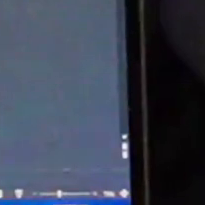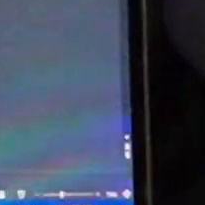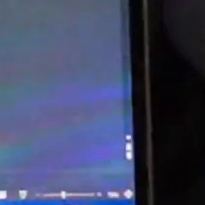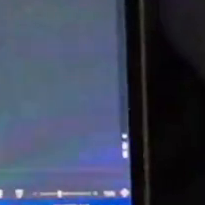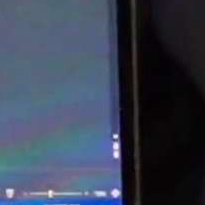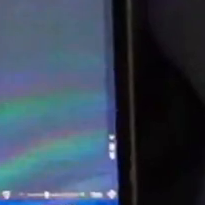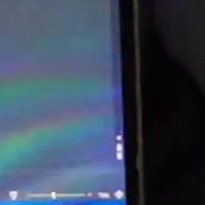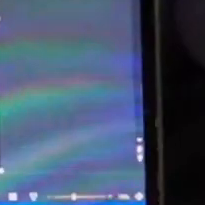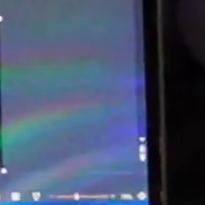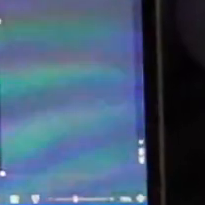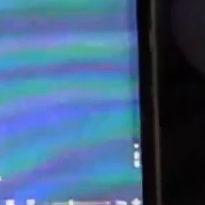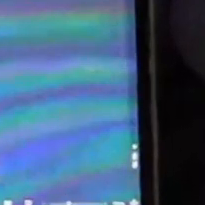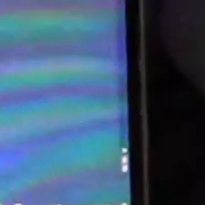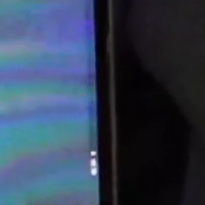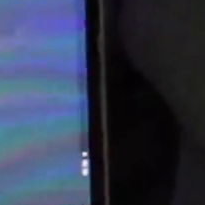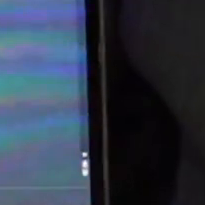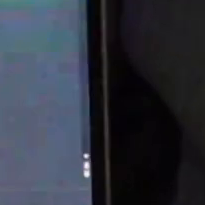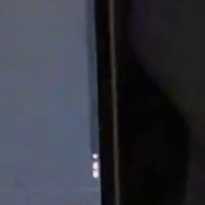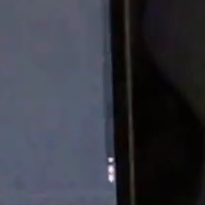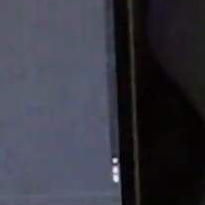Now, what do you think this is going to be?